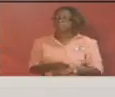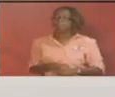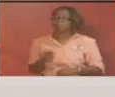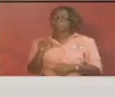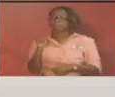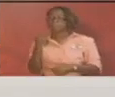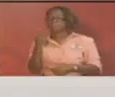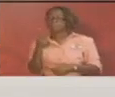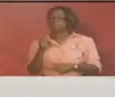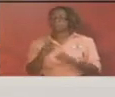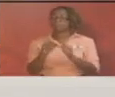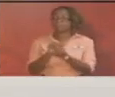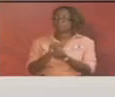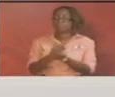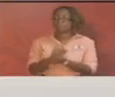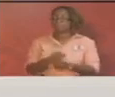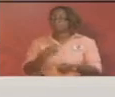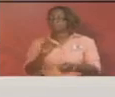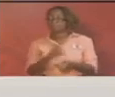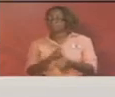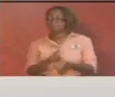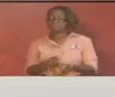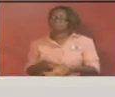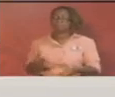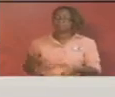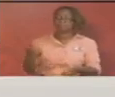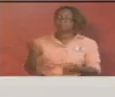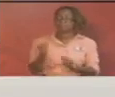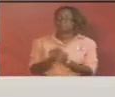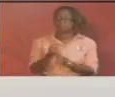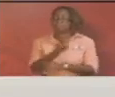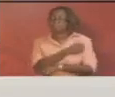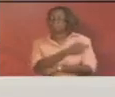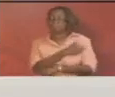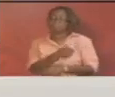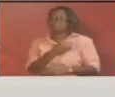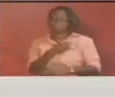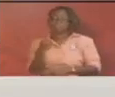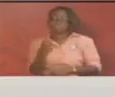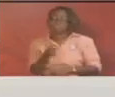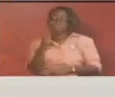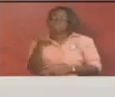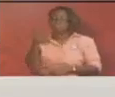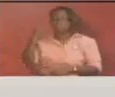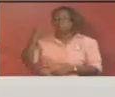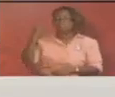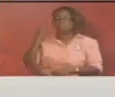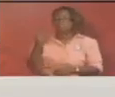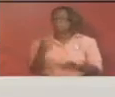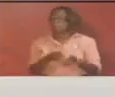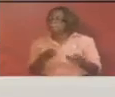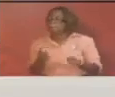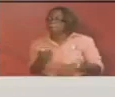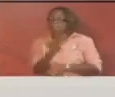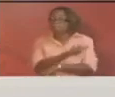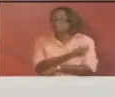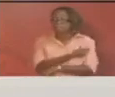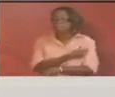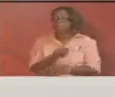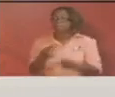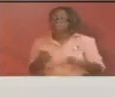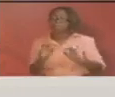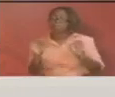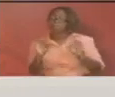worker attached to the Augustus Long Hospital. And as we leave, as usual, we remind you to wear your